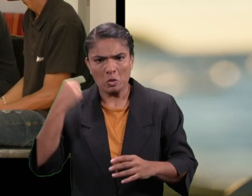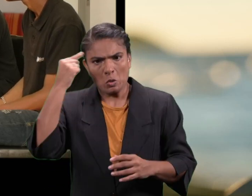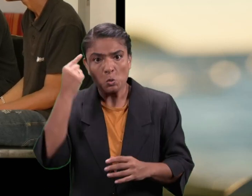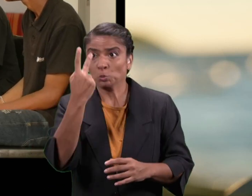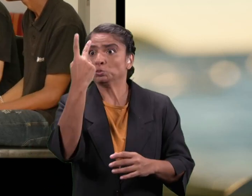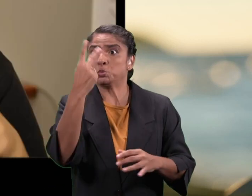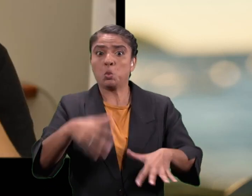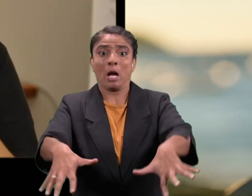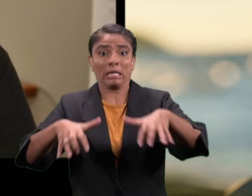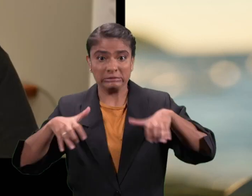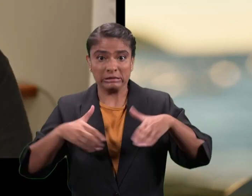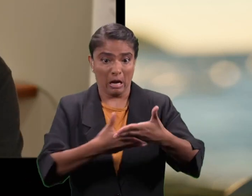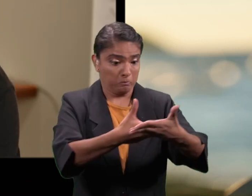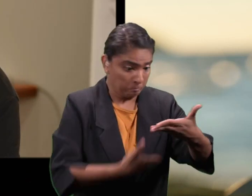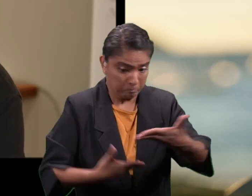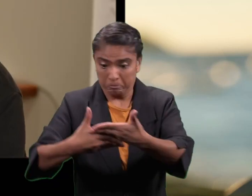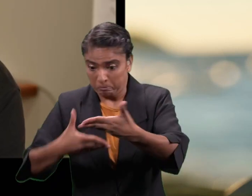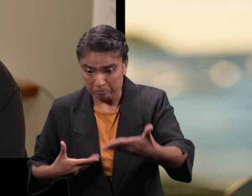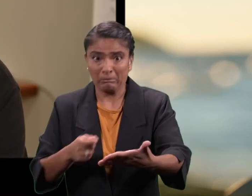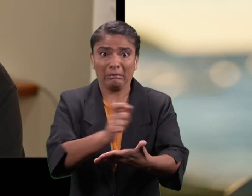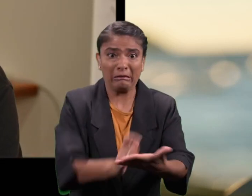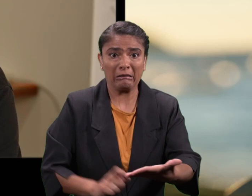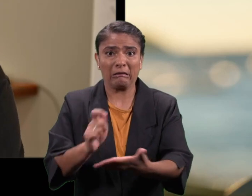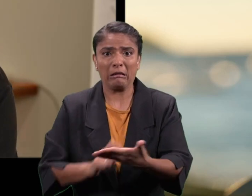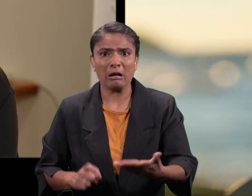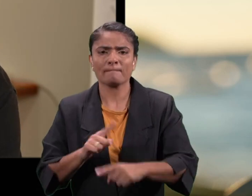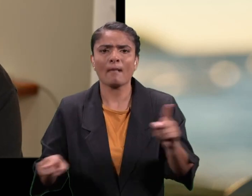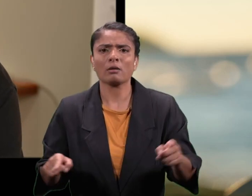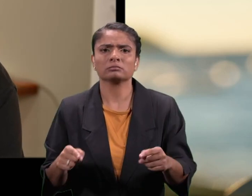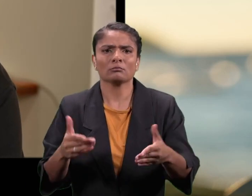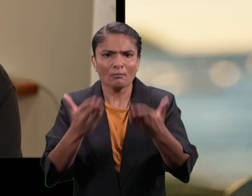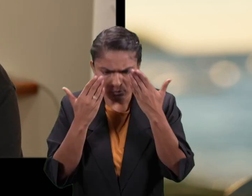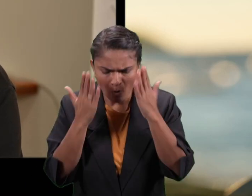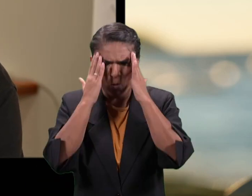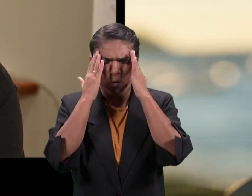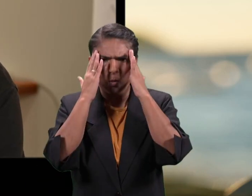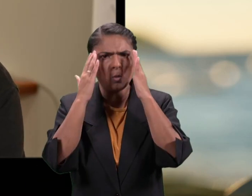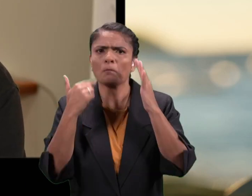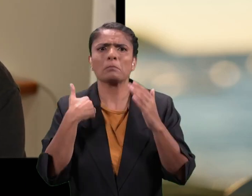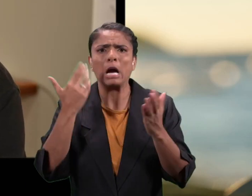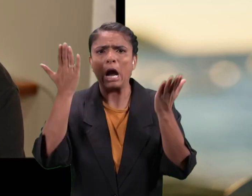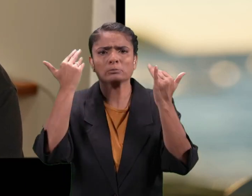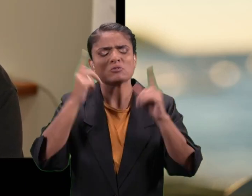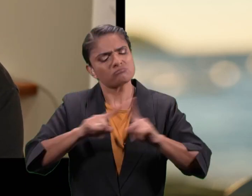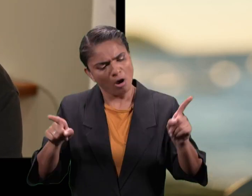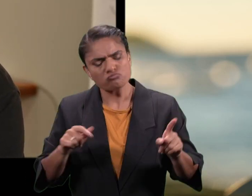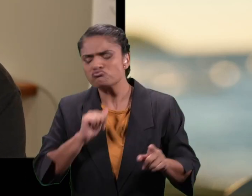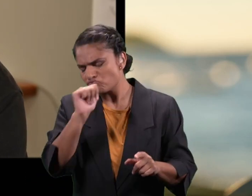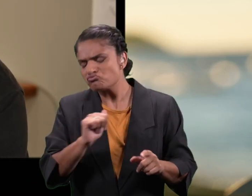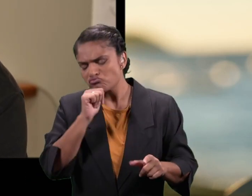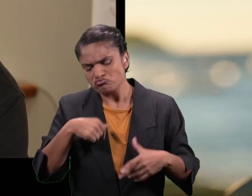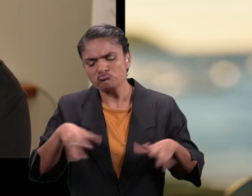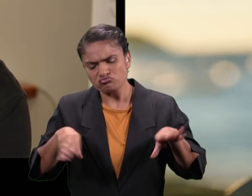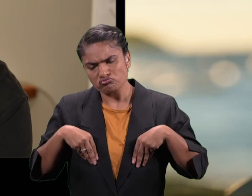2 big exam things. Then as I got there, I'm like, okay, this is not what I was expecting, but I